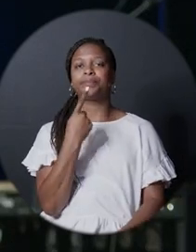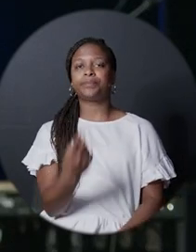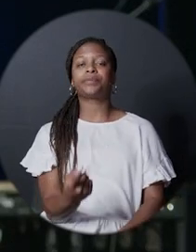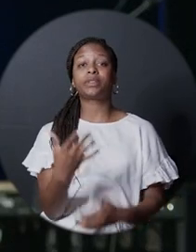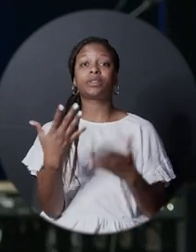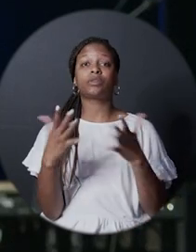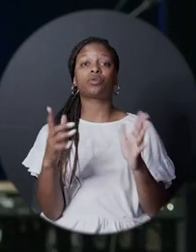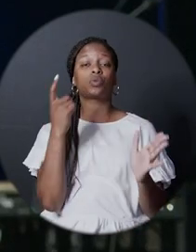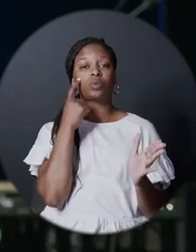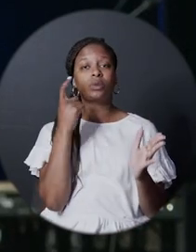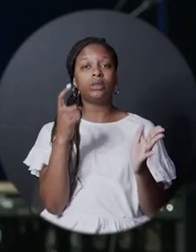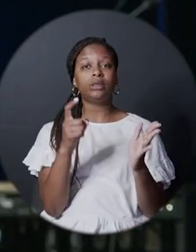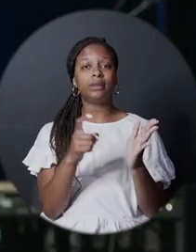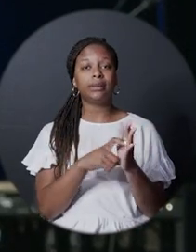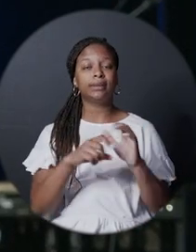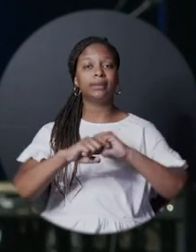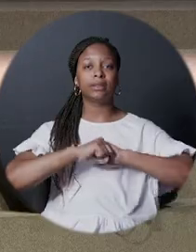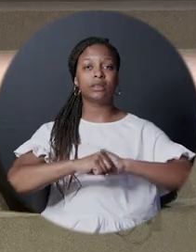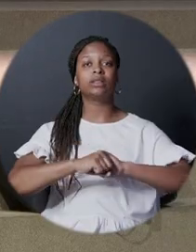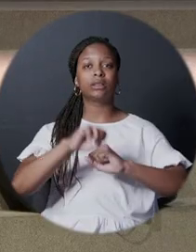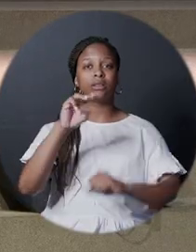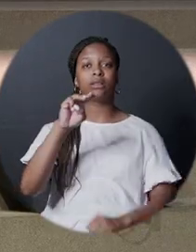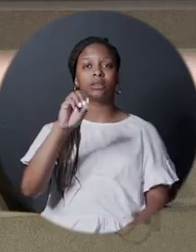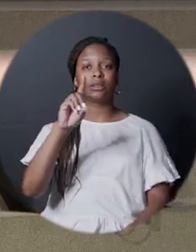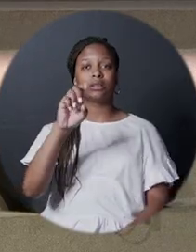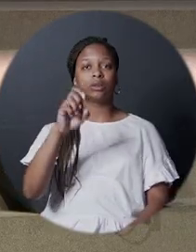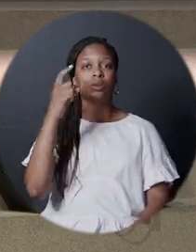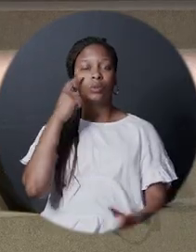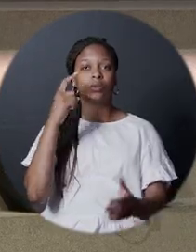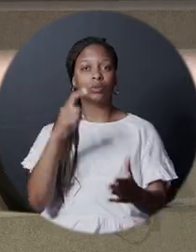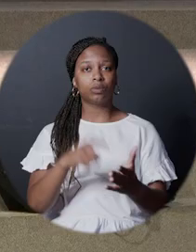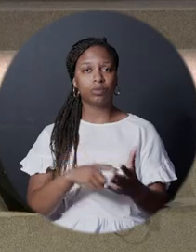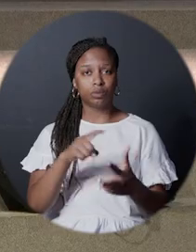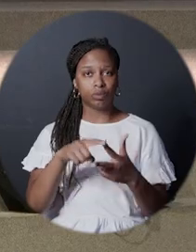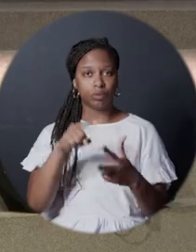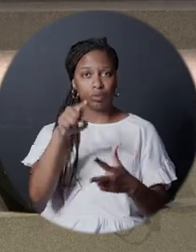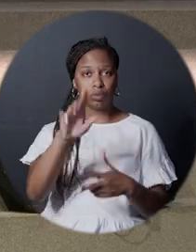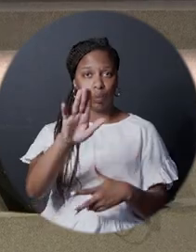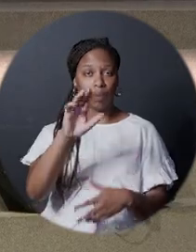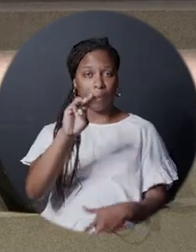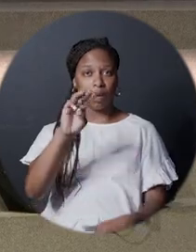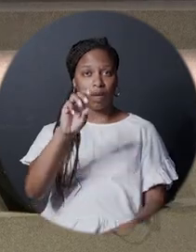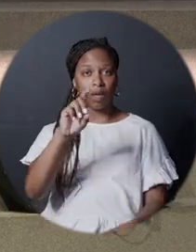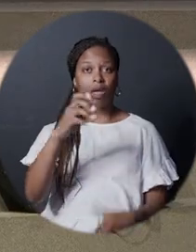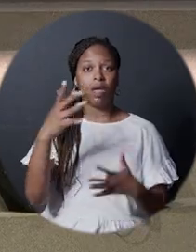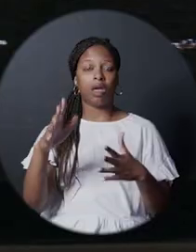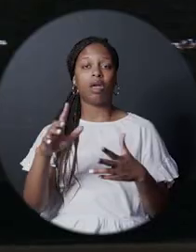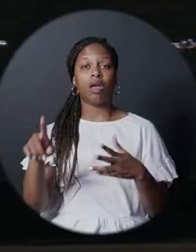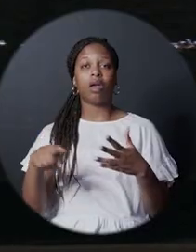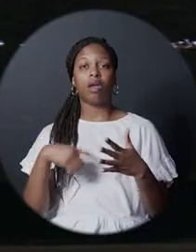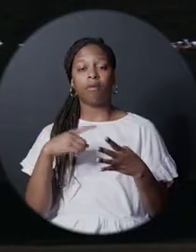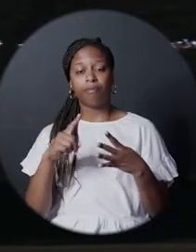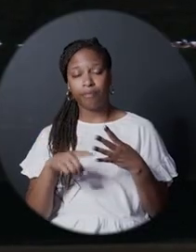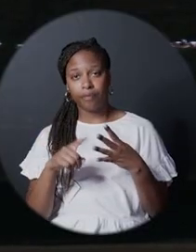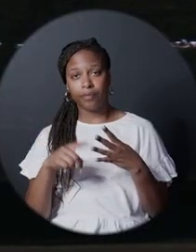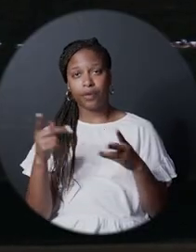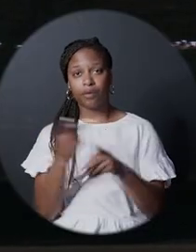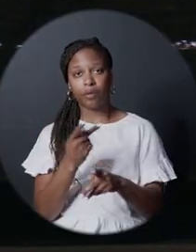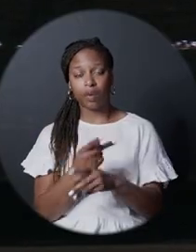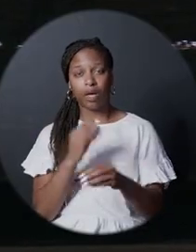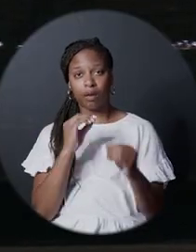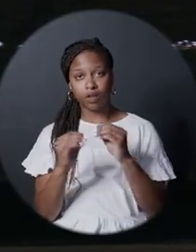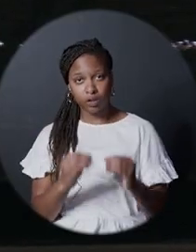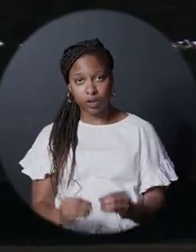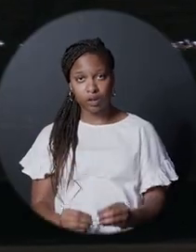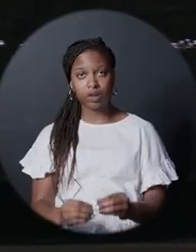And I am telling you that after you recognize that defensiveness is a mode, and after you recognize your modes, and after you